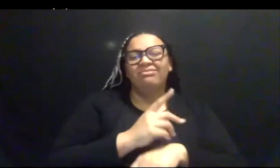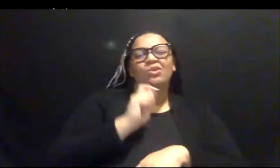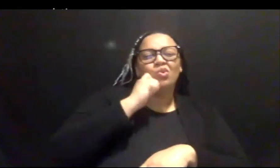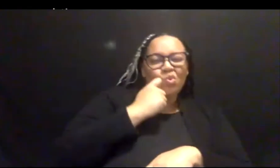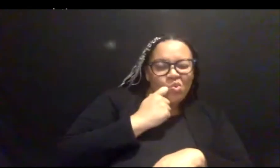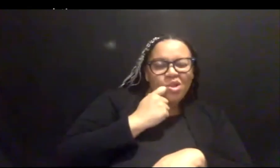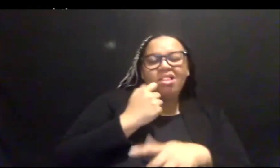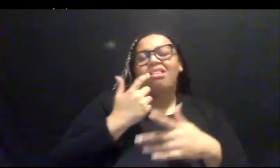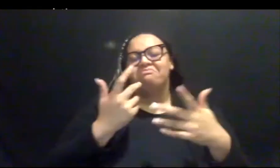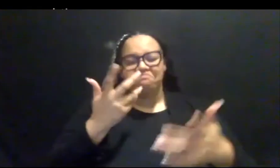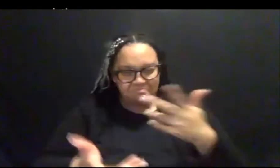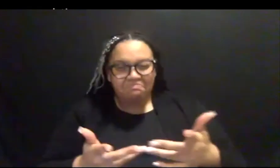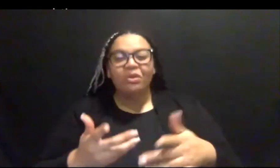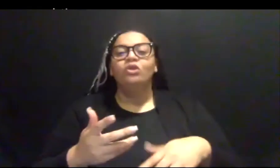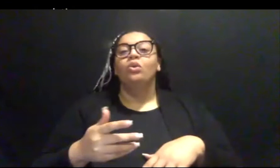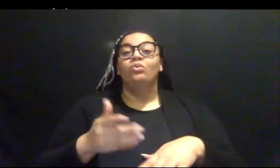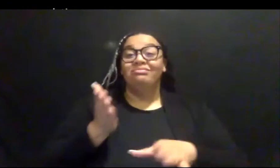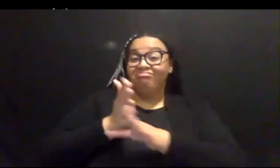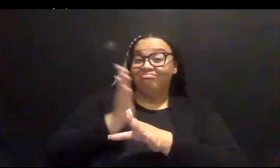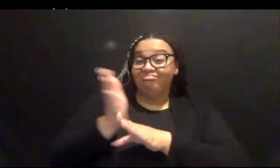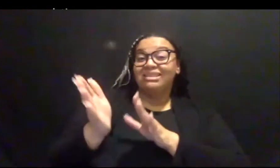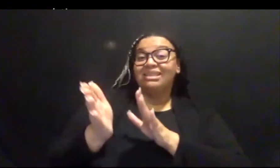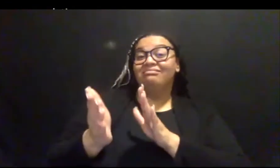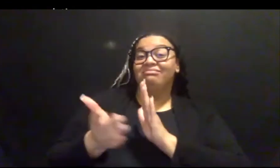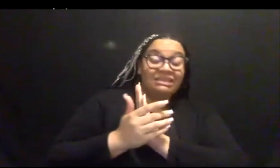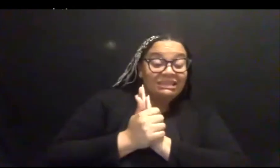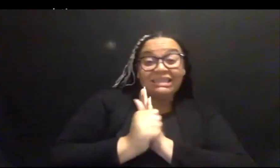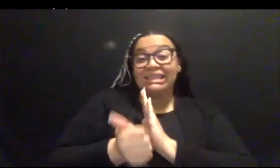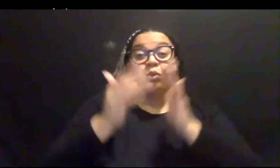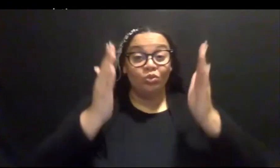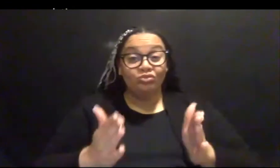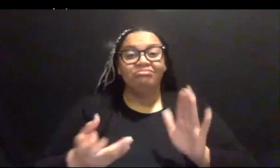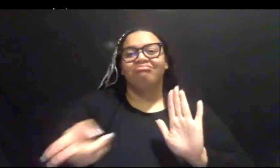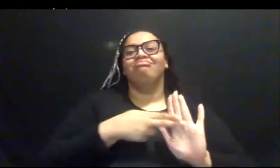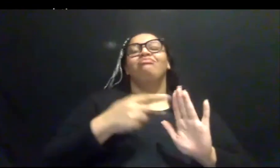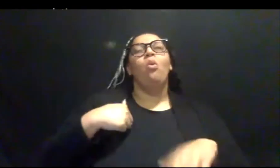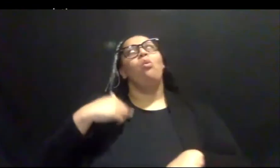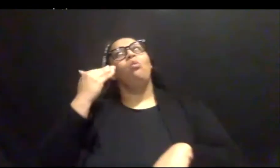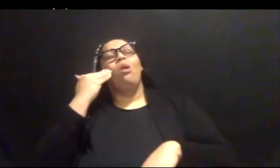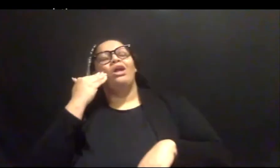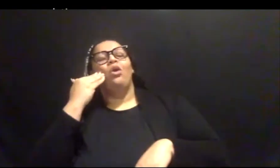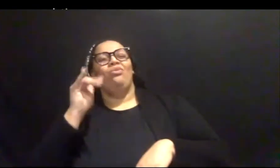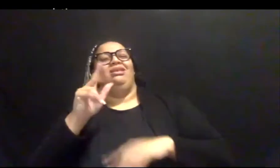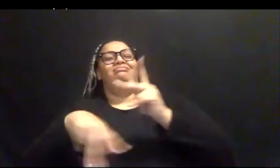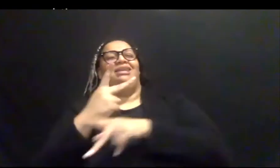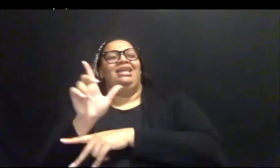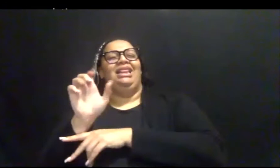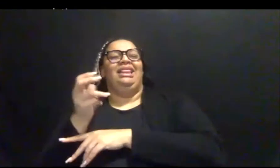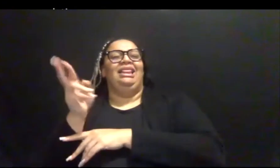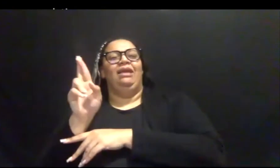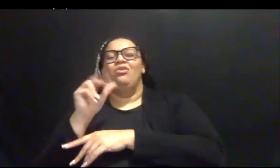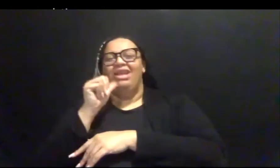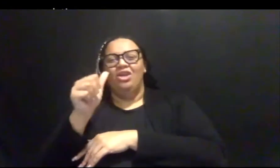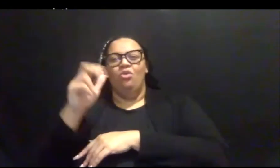traditionally, experts just assign resistance. So it would be me saying, oh, I know ruffed lemurs. They don't really come to the ground very much.